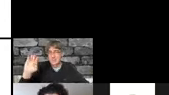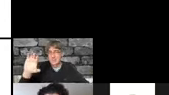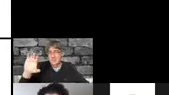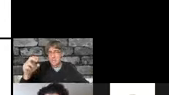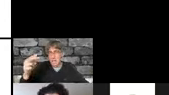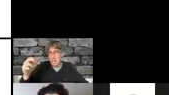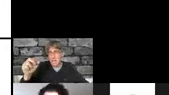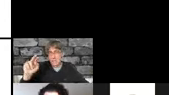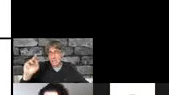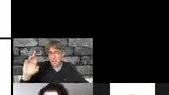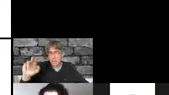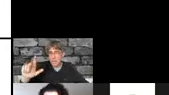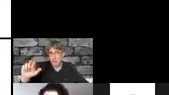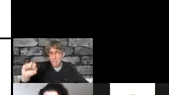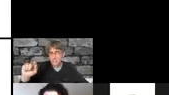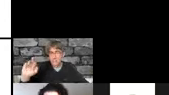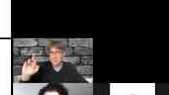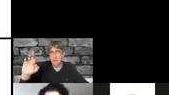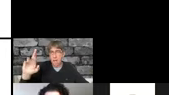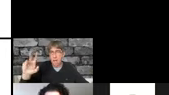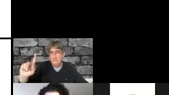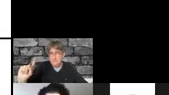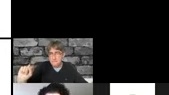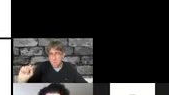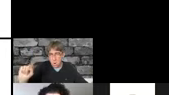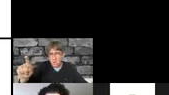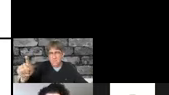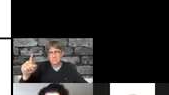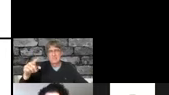They will try to help you problem solve.